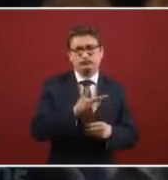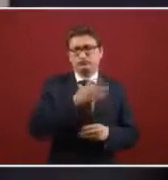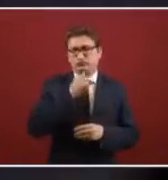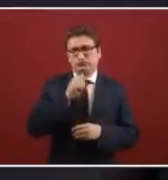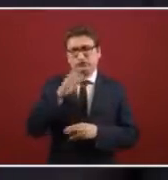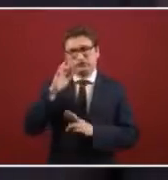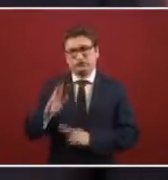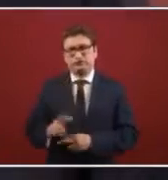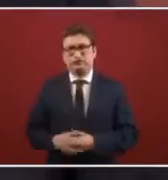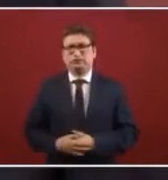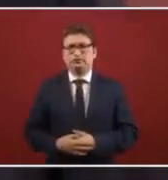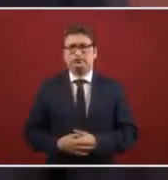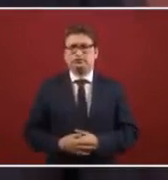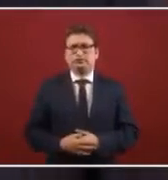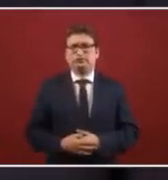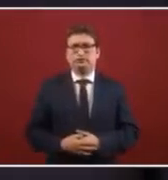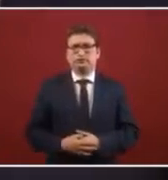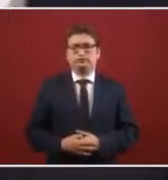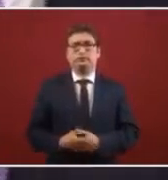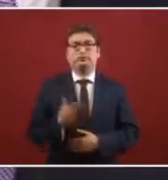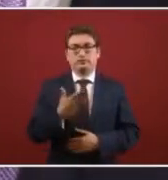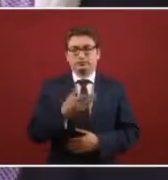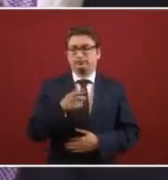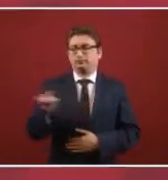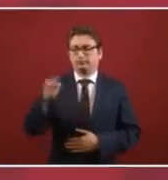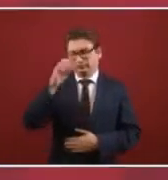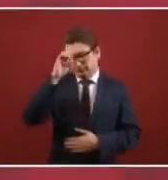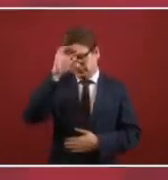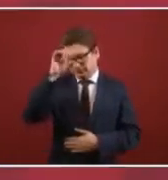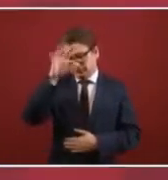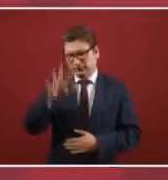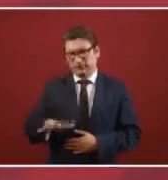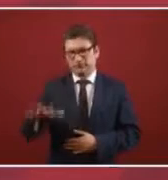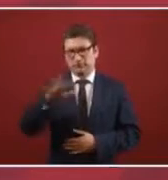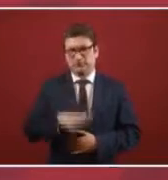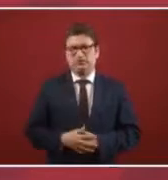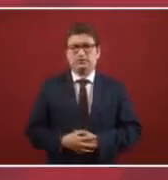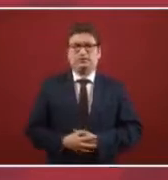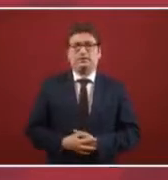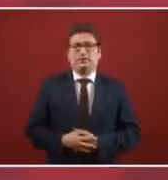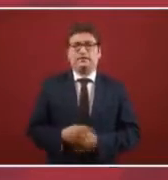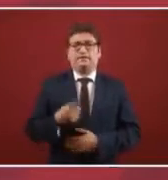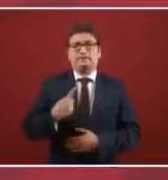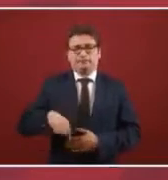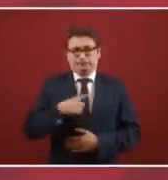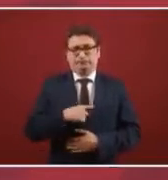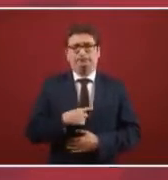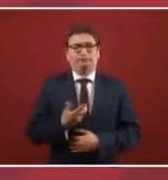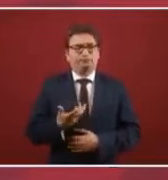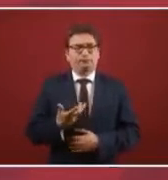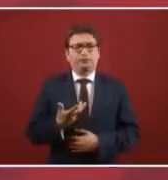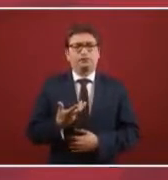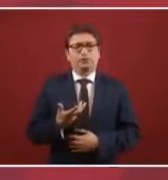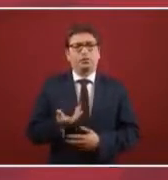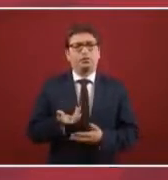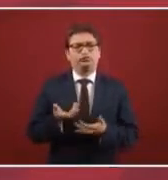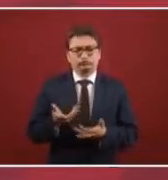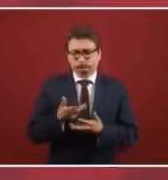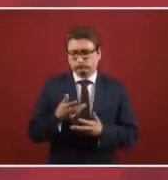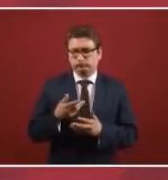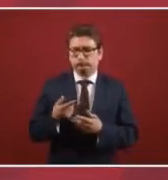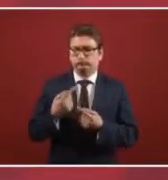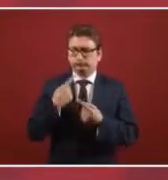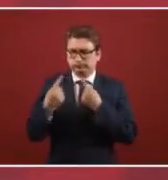señor. Thank Sí, you, sir. mira, para los Yes, mineros, regarding the miners, tenemos que buscar we have to look for un acuerdo